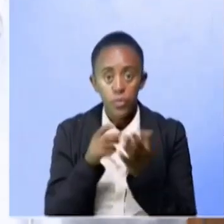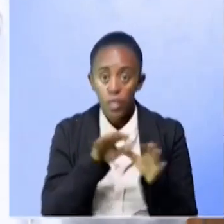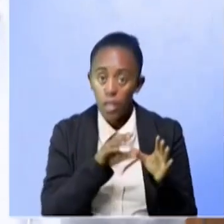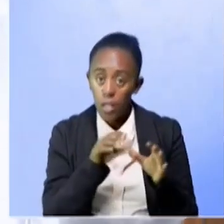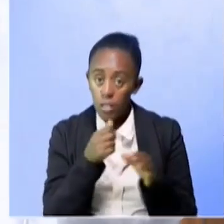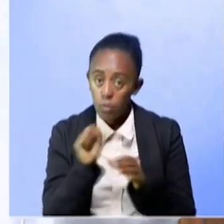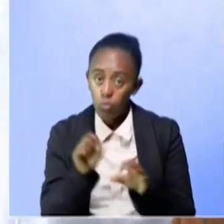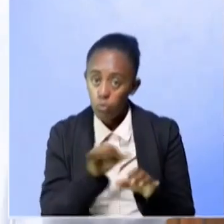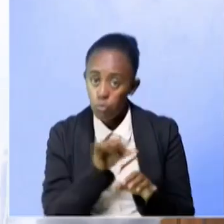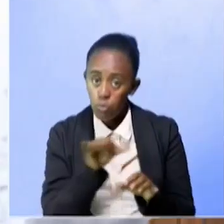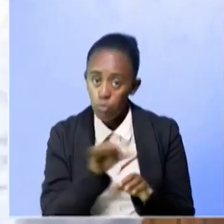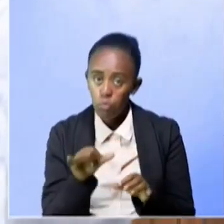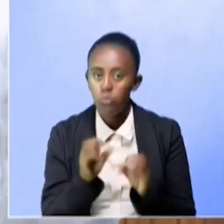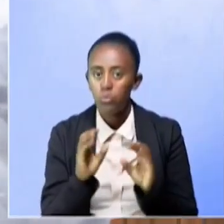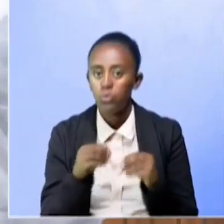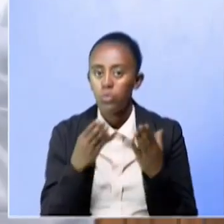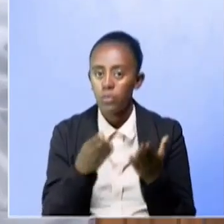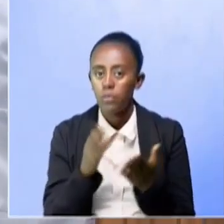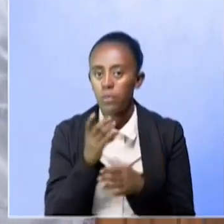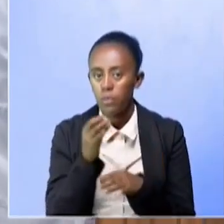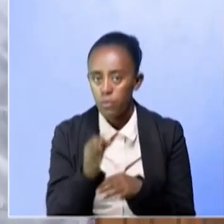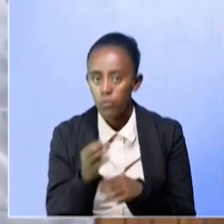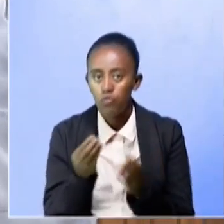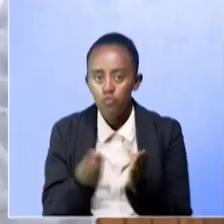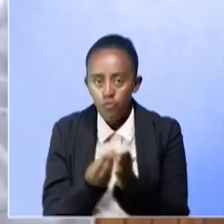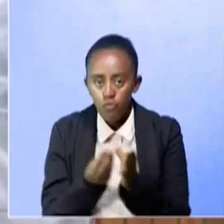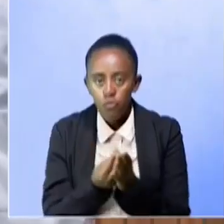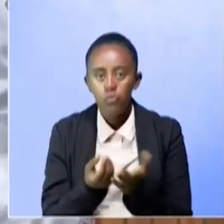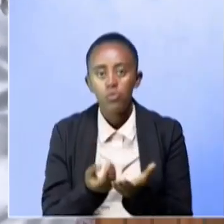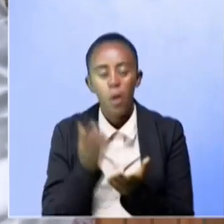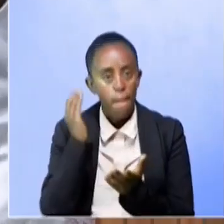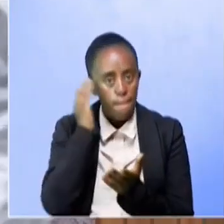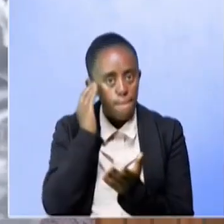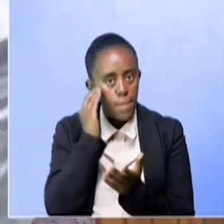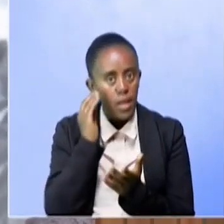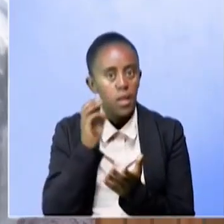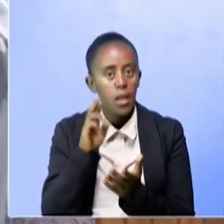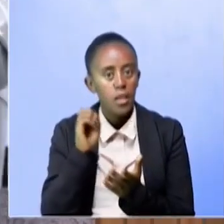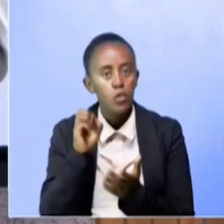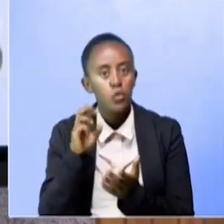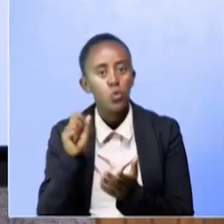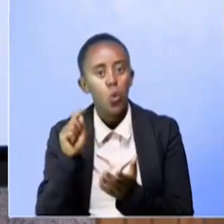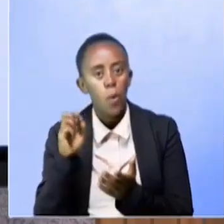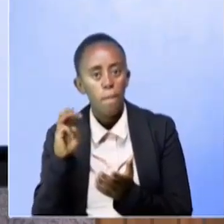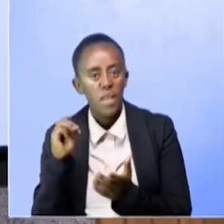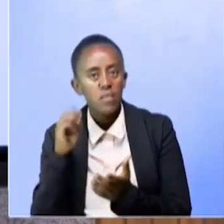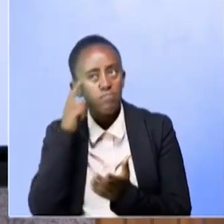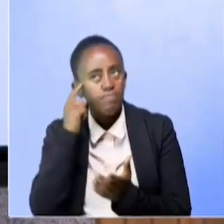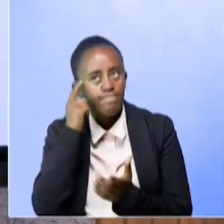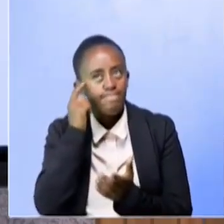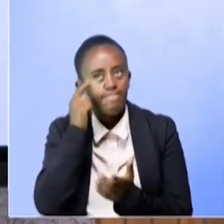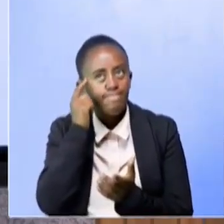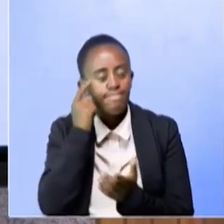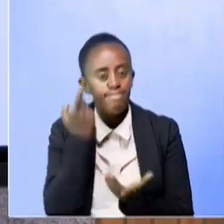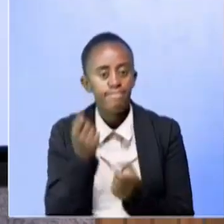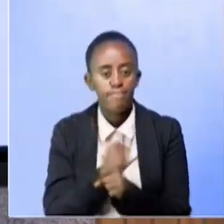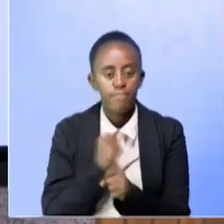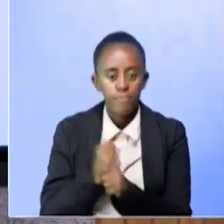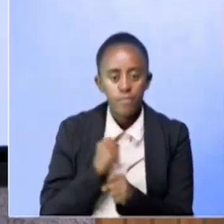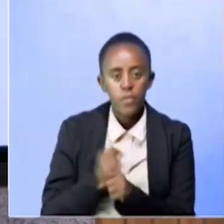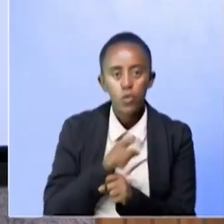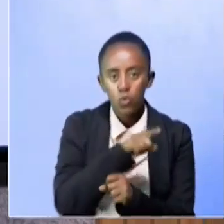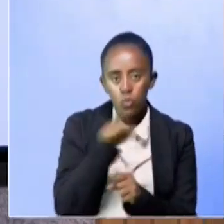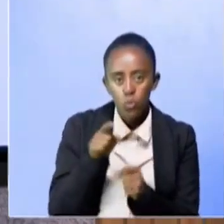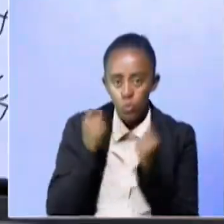to give kind of food such as brainstorming questions, brainstorming activities to make you active and